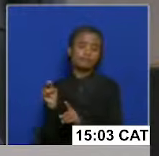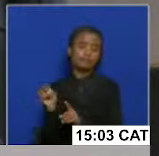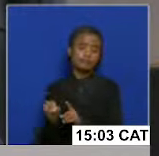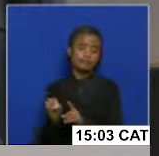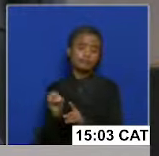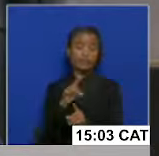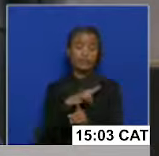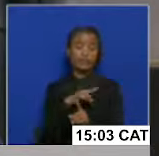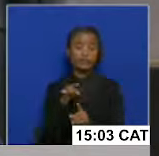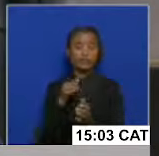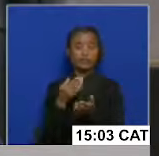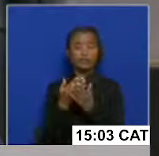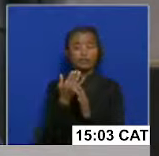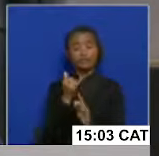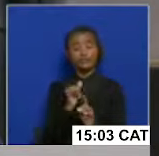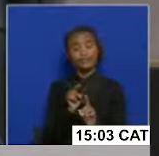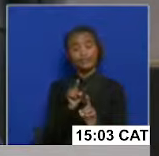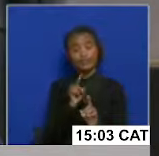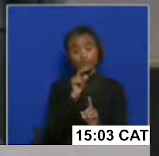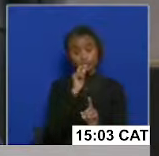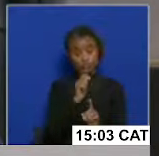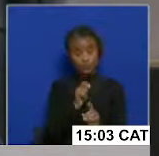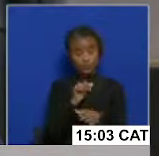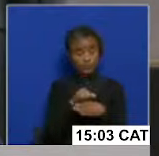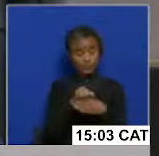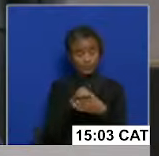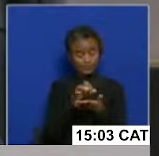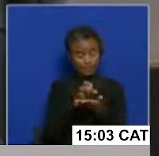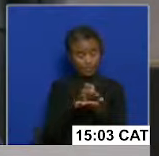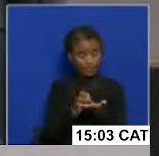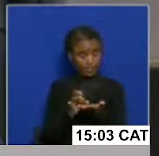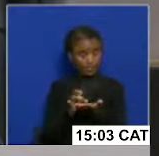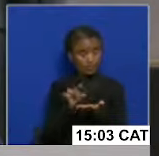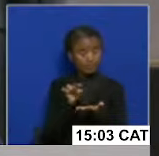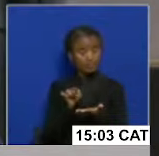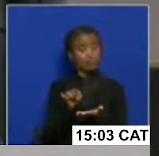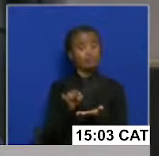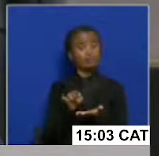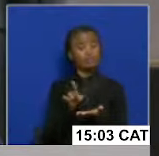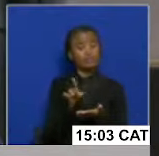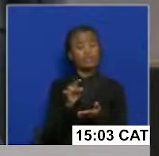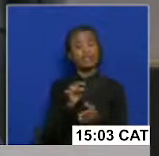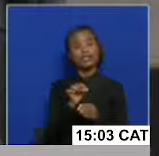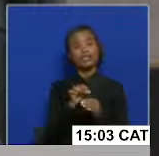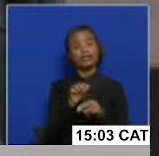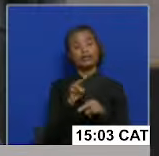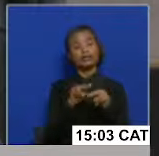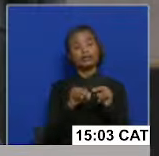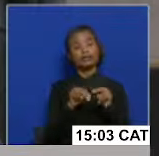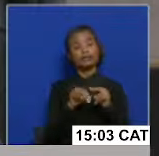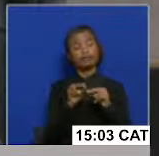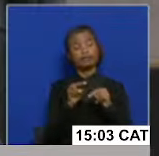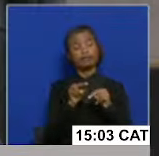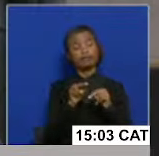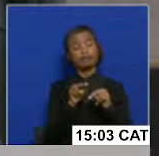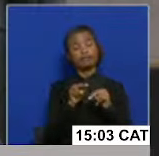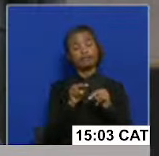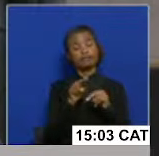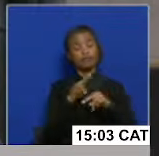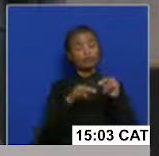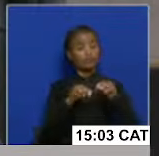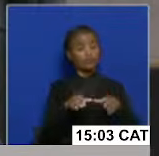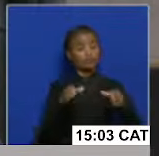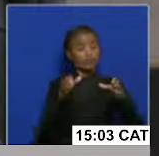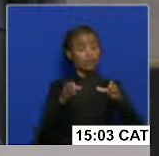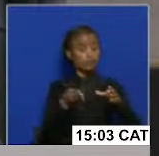then he can do that information. That's not answering. That's not answering my question. My question is, at